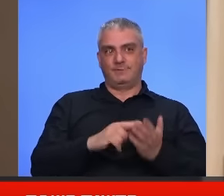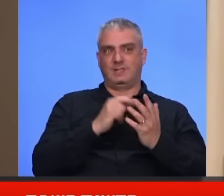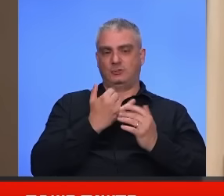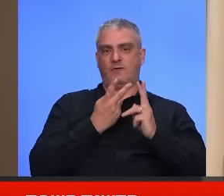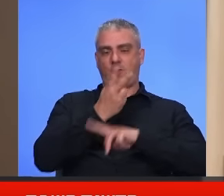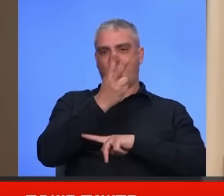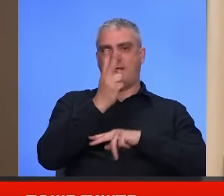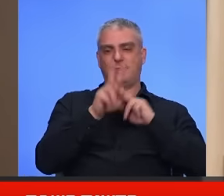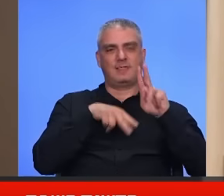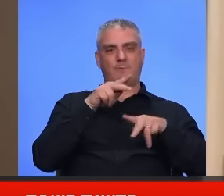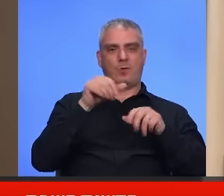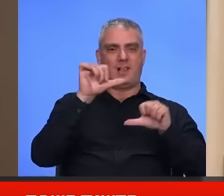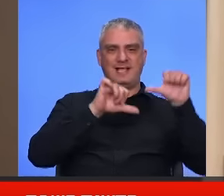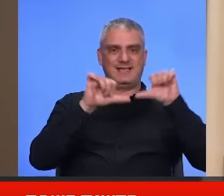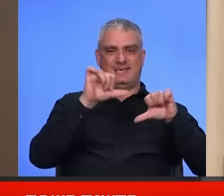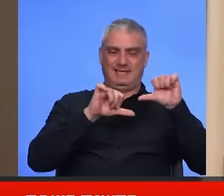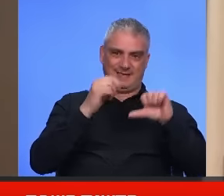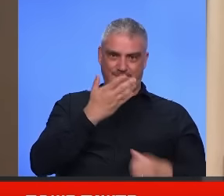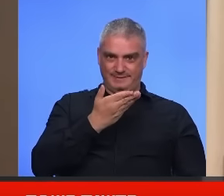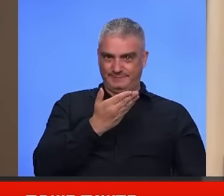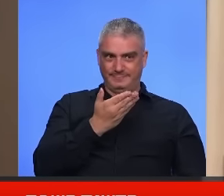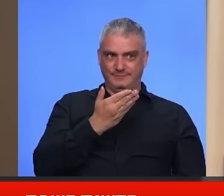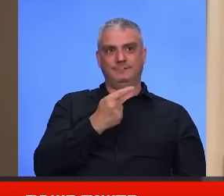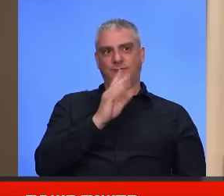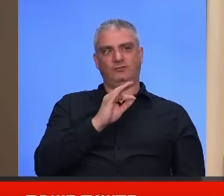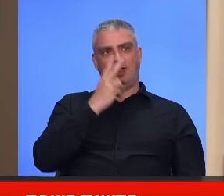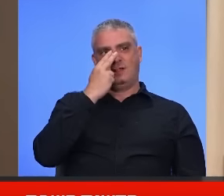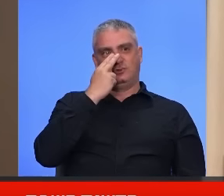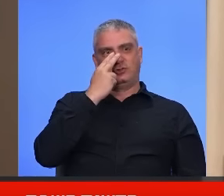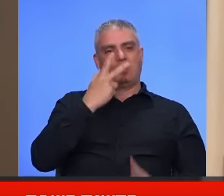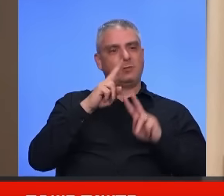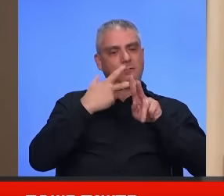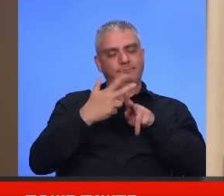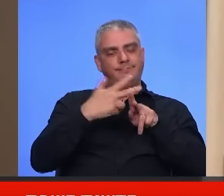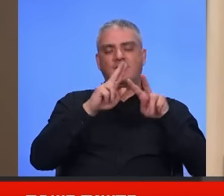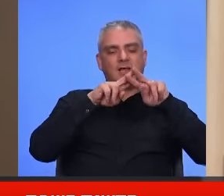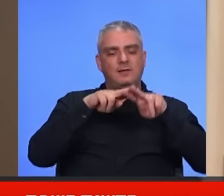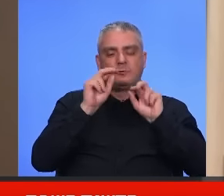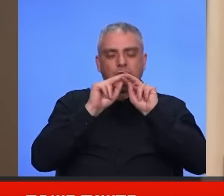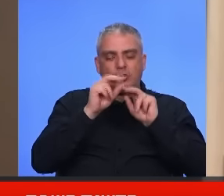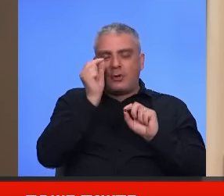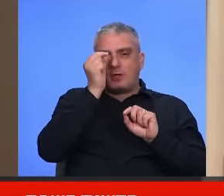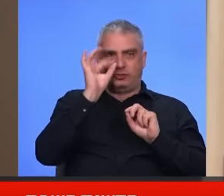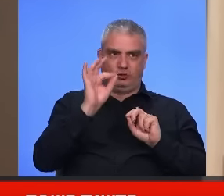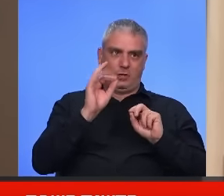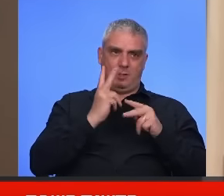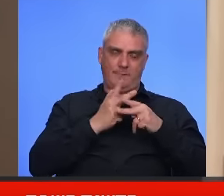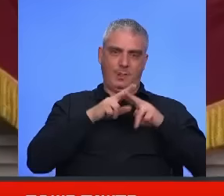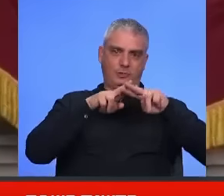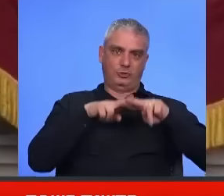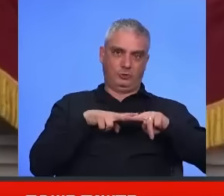now having this chemotherapy to try to treat whatever microscopic disease has been left